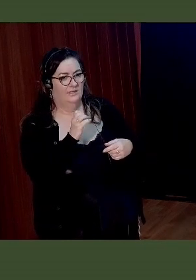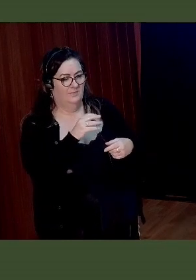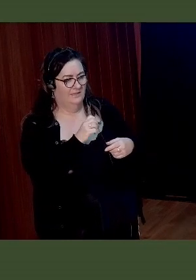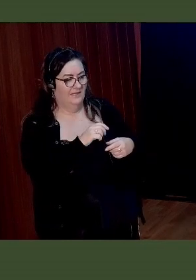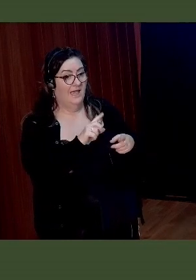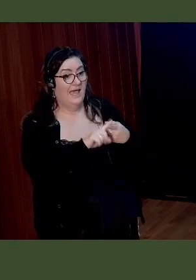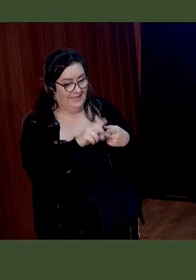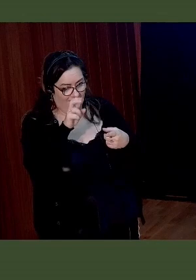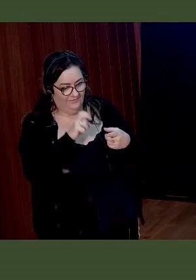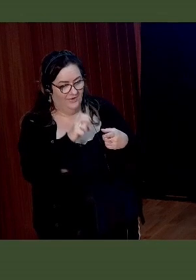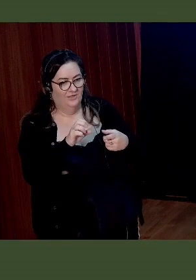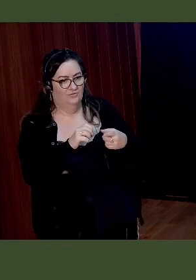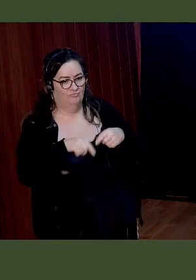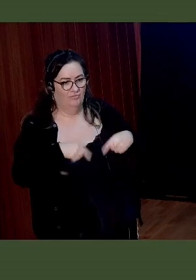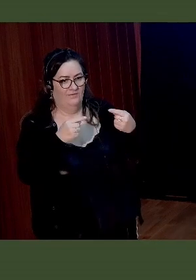and the French Revolution.